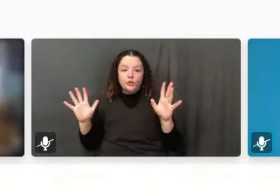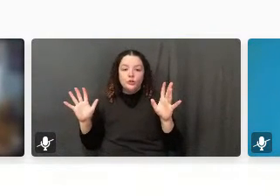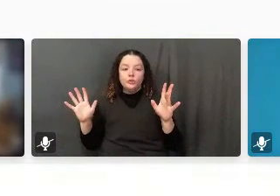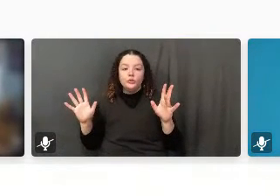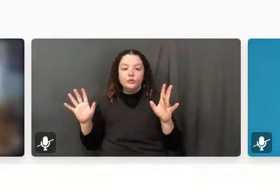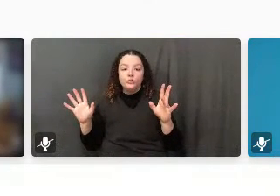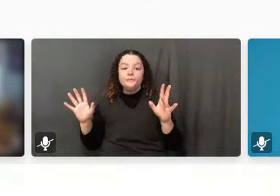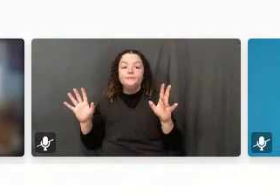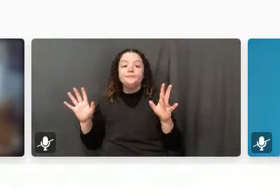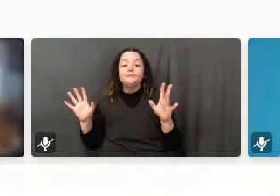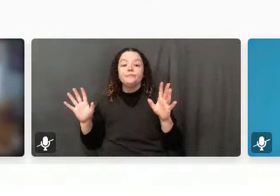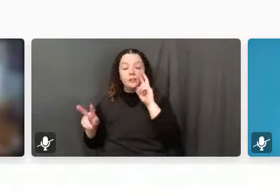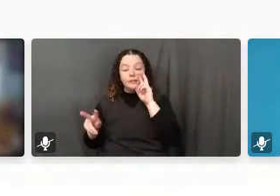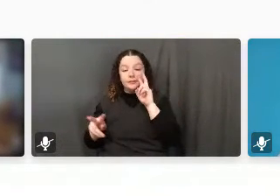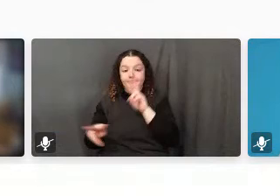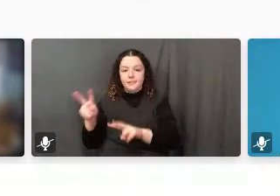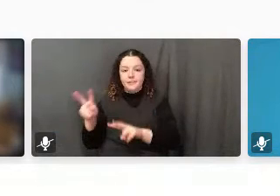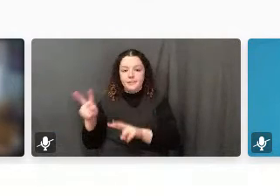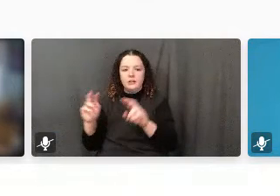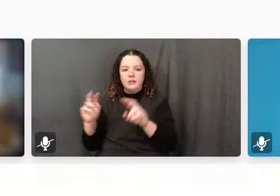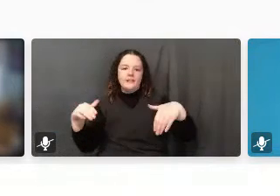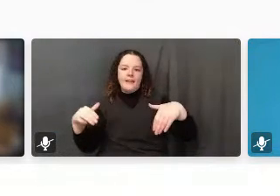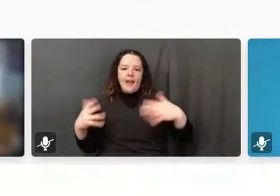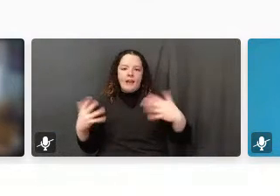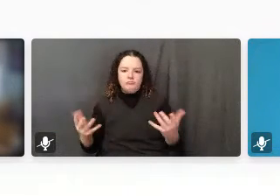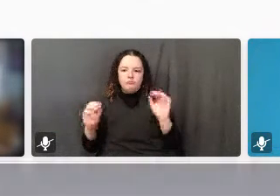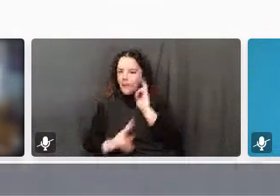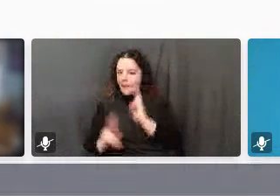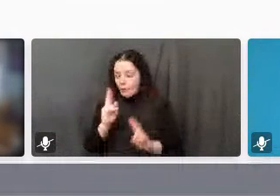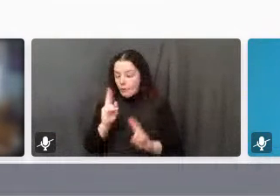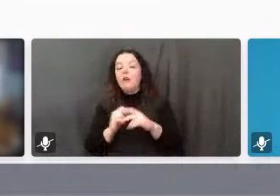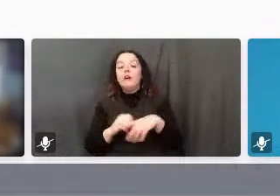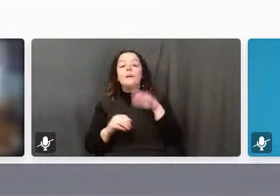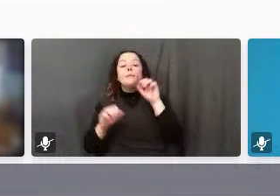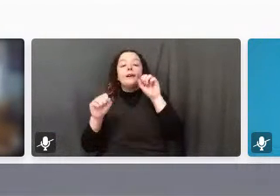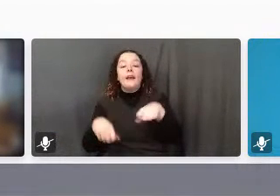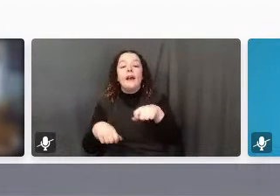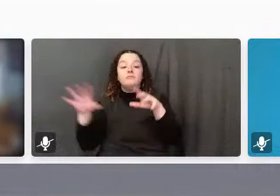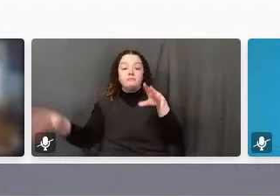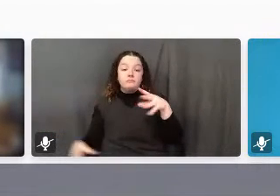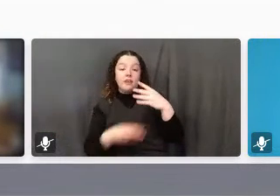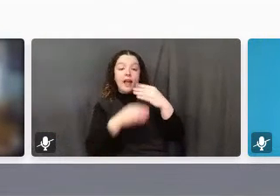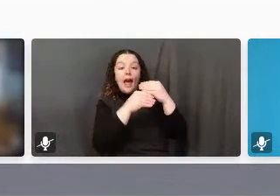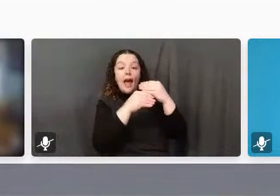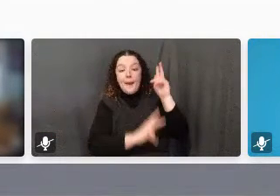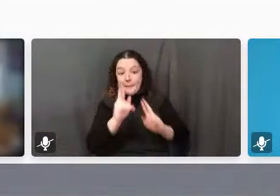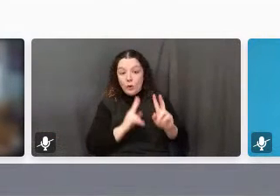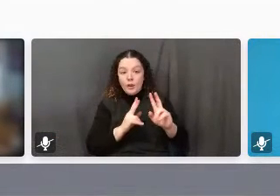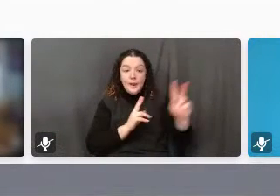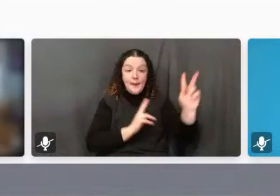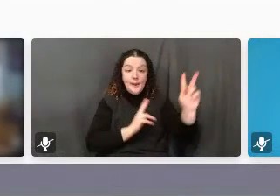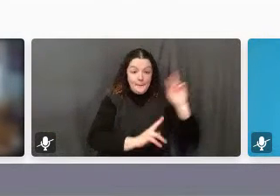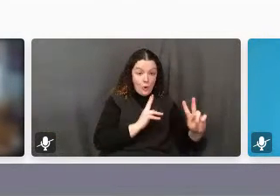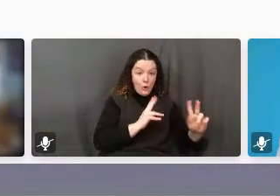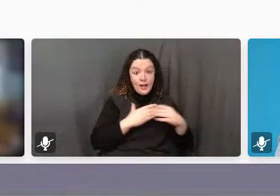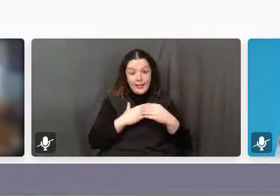And then we can see in here, nobody's in here just yet because it's brand new, but I can go in here and add members, and you can go from people, leads, or companies, or